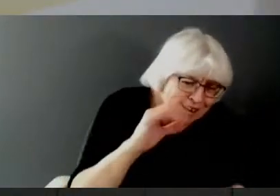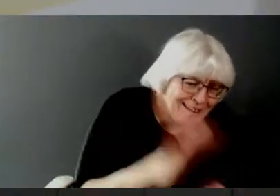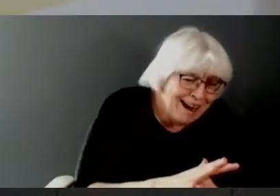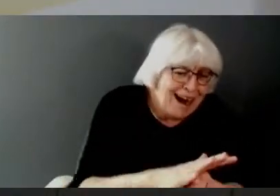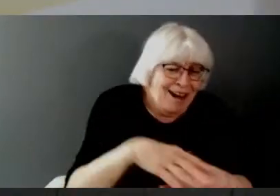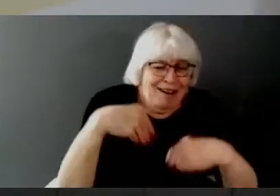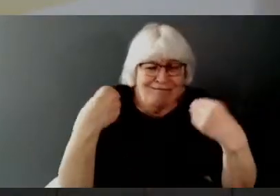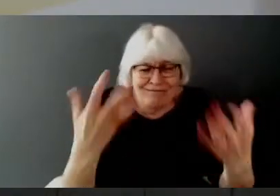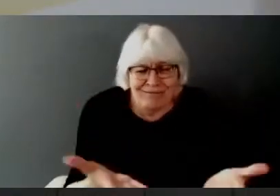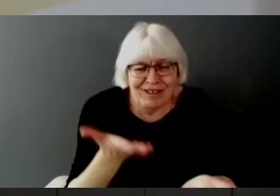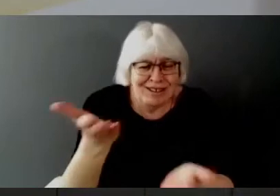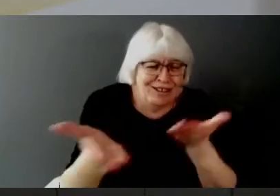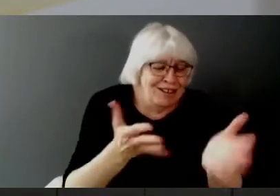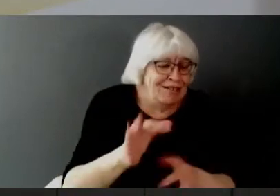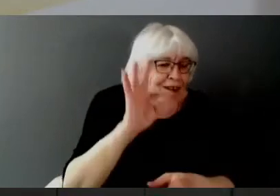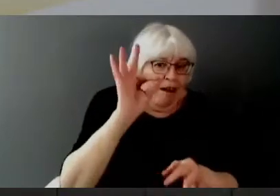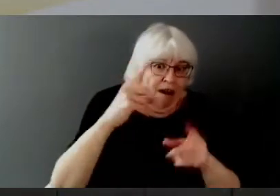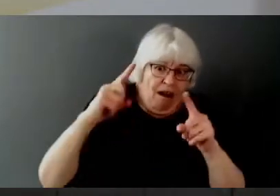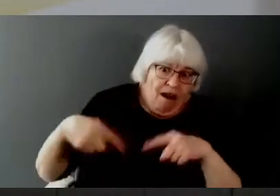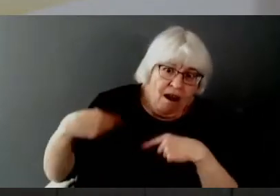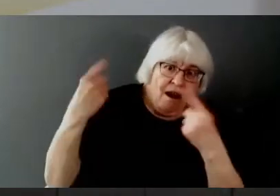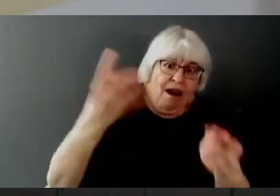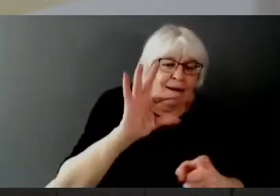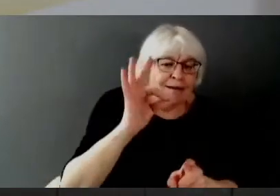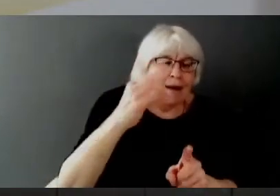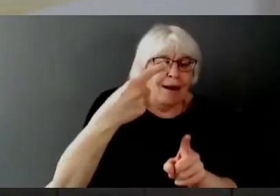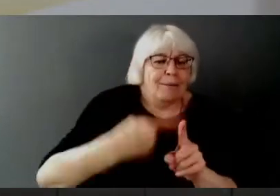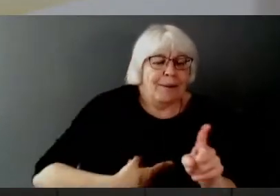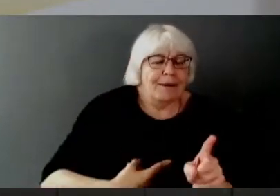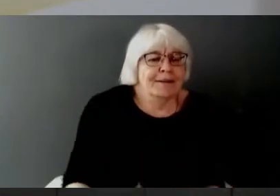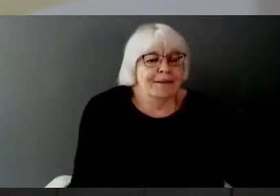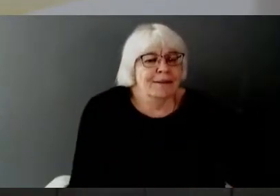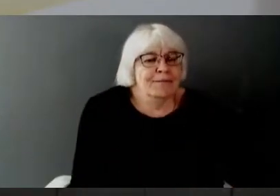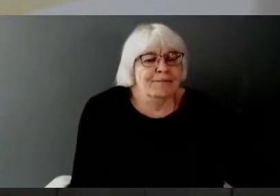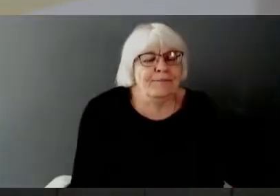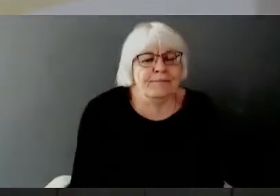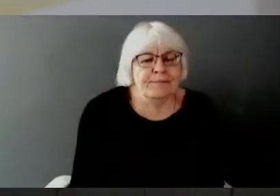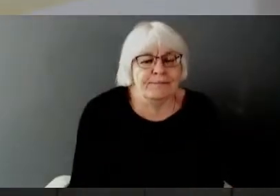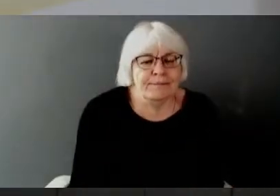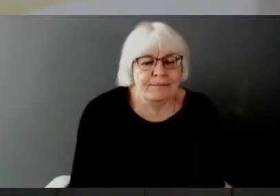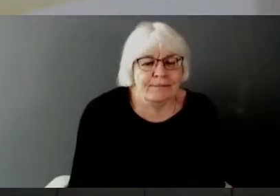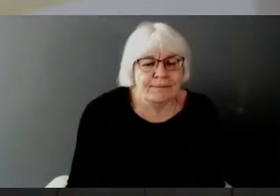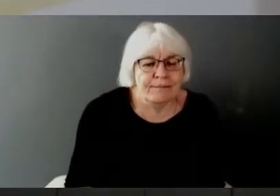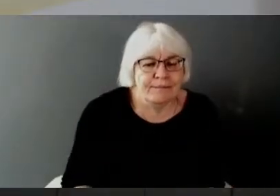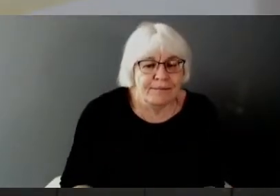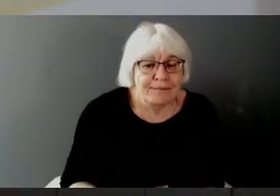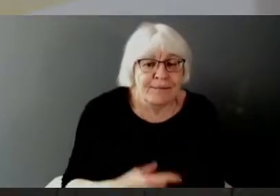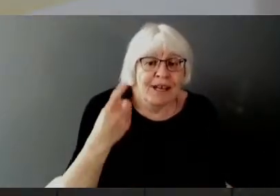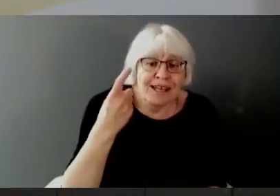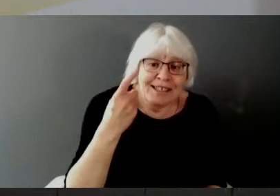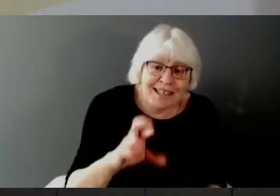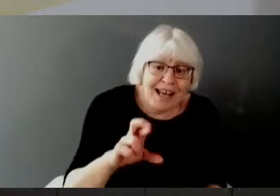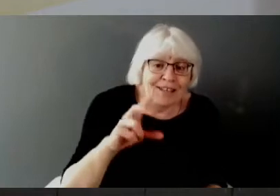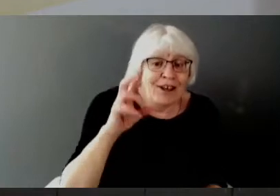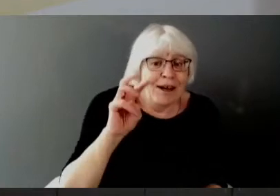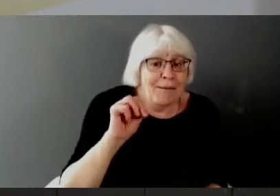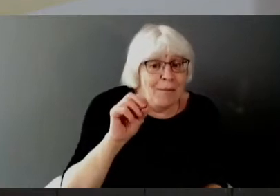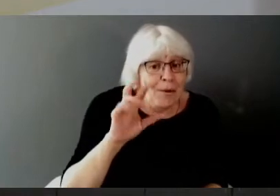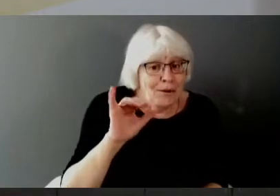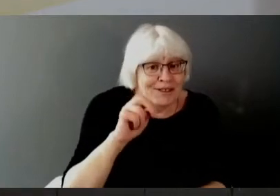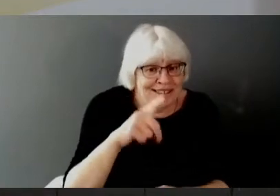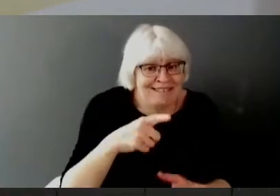Thank you, Marion. Good afternoon. Today's briefing, I hope, will be a bit shorter than last week